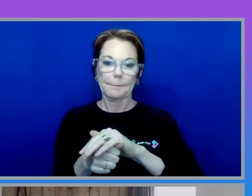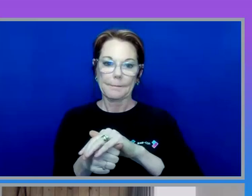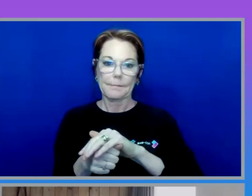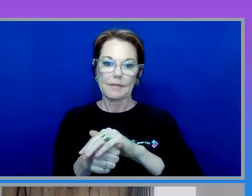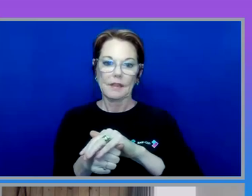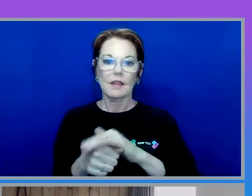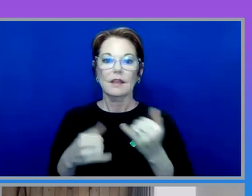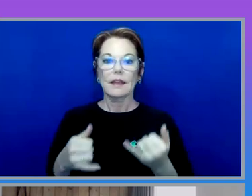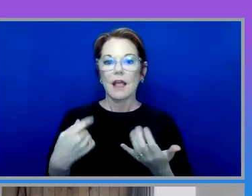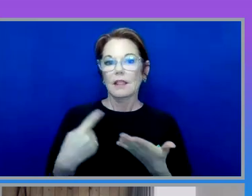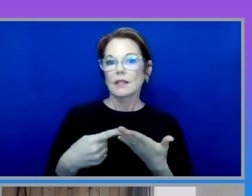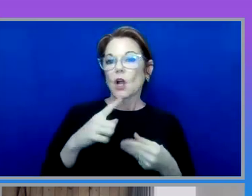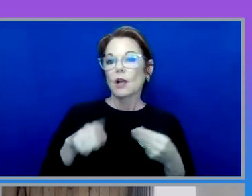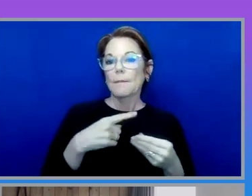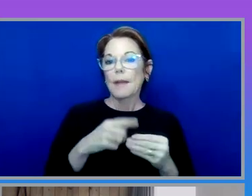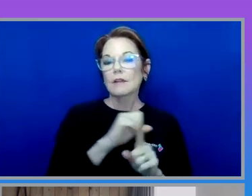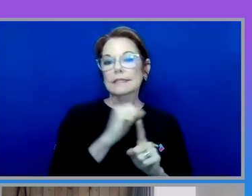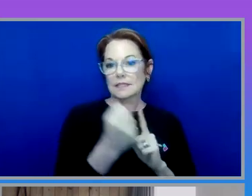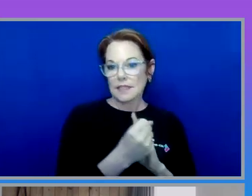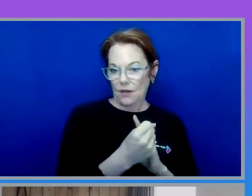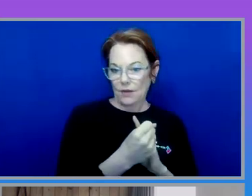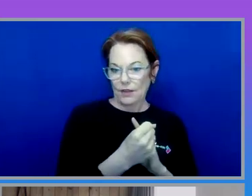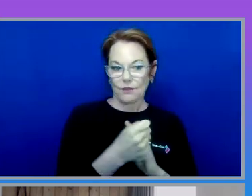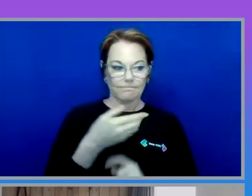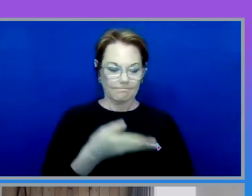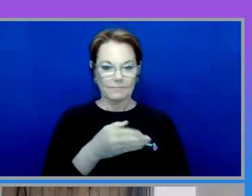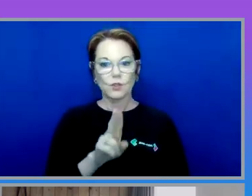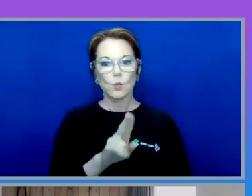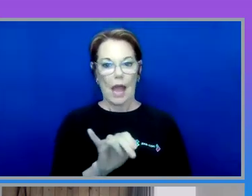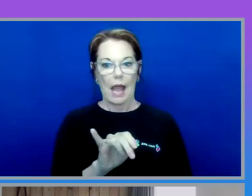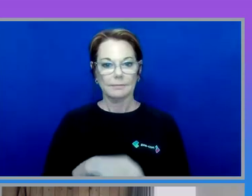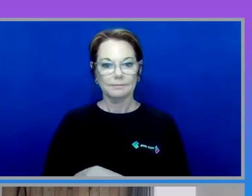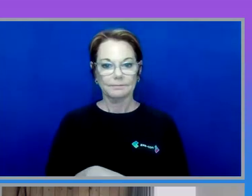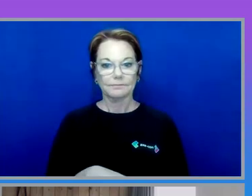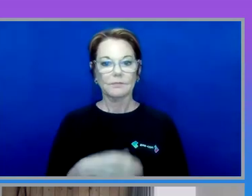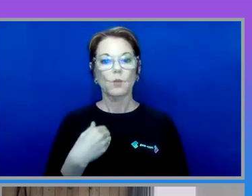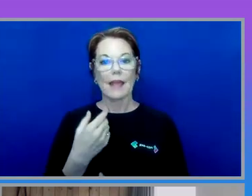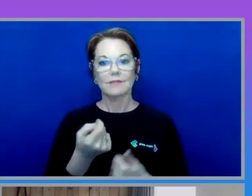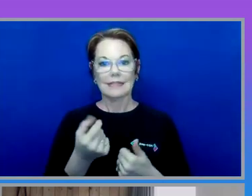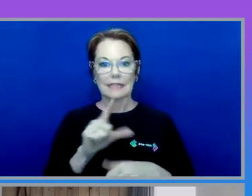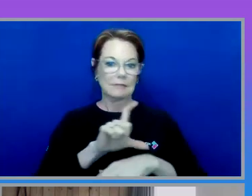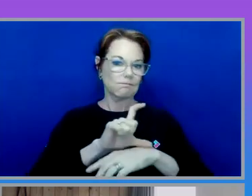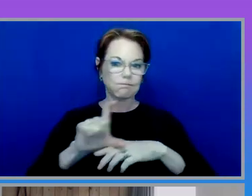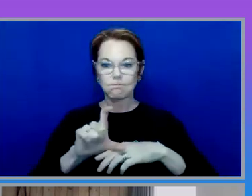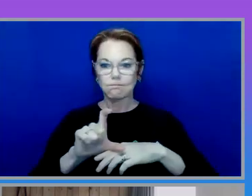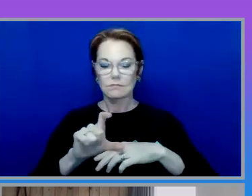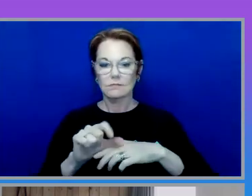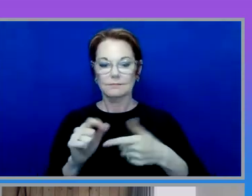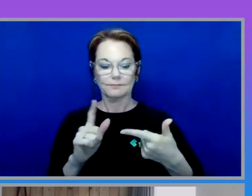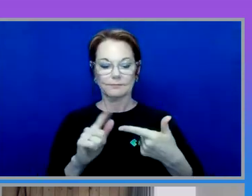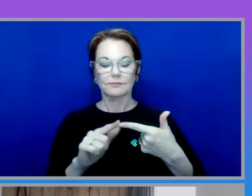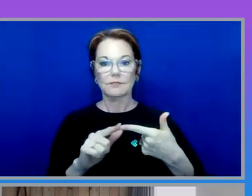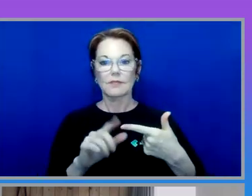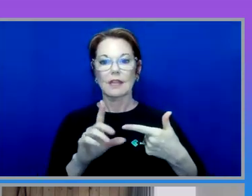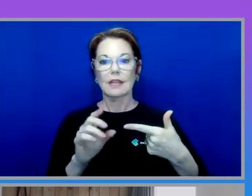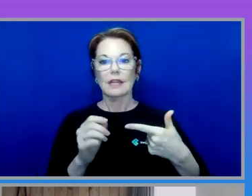So let's talk about the scenario that we've created in our UI. We have delete in all uppercase. We have a delete